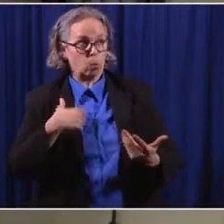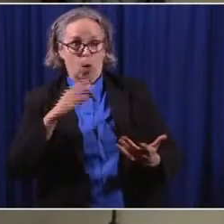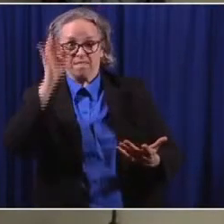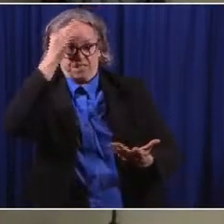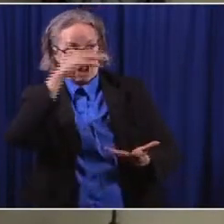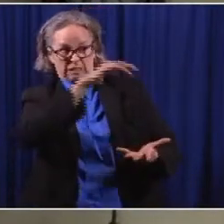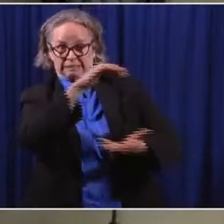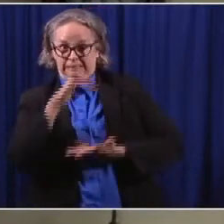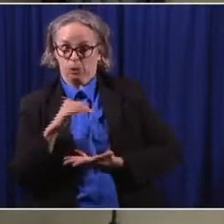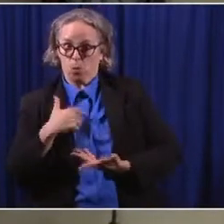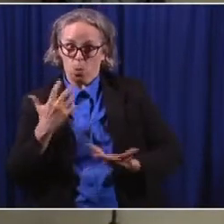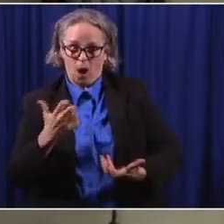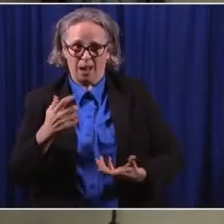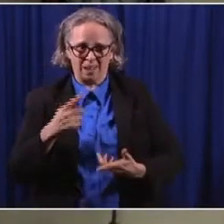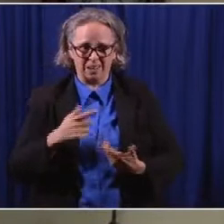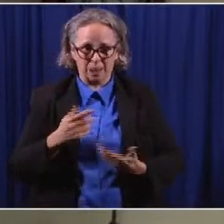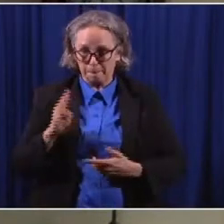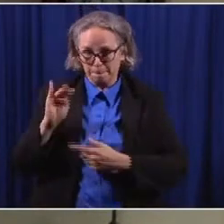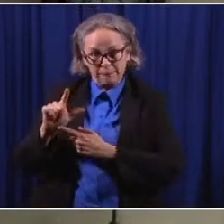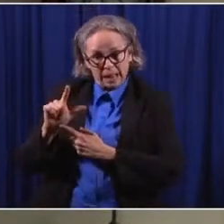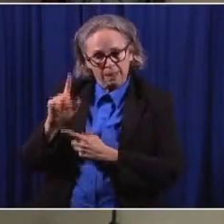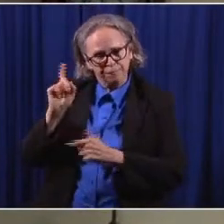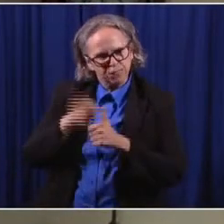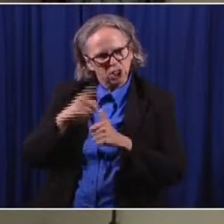sign it. The rest of the money goes out.